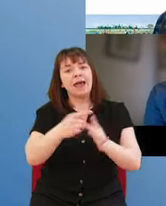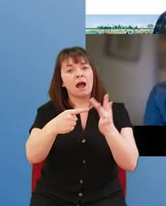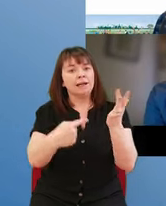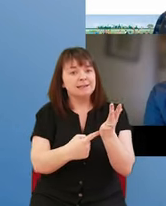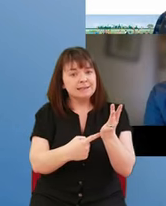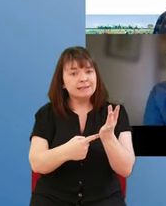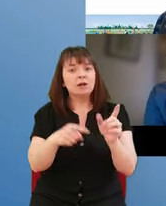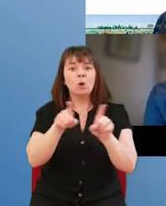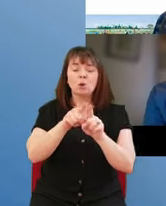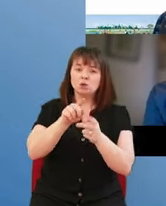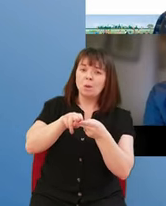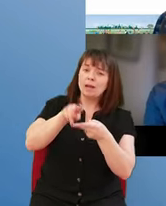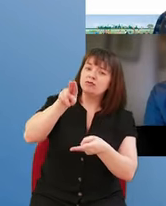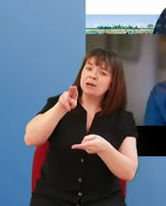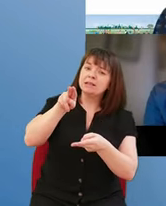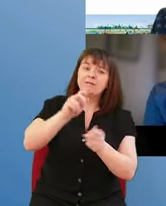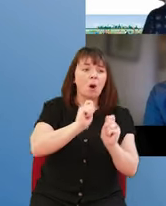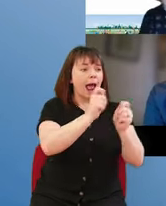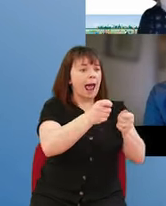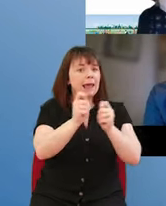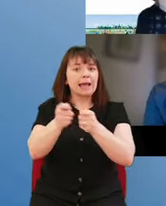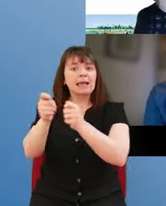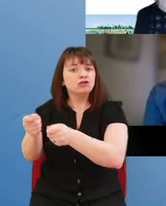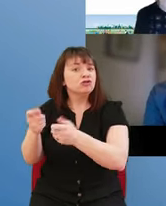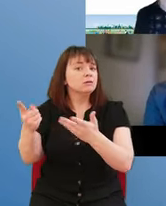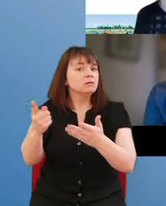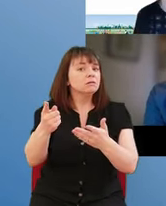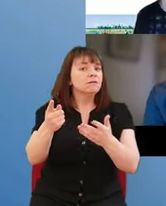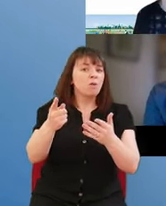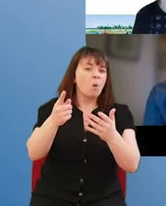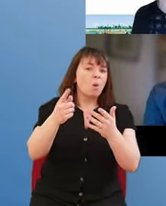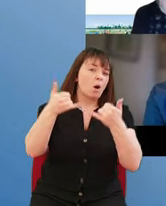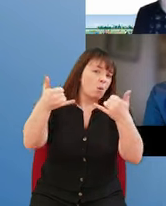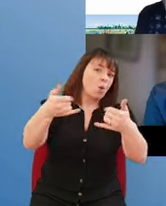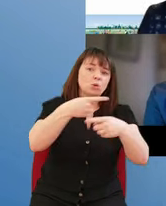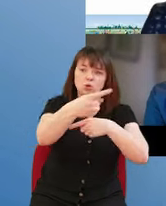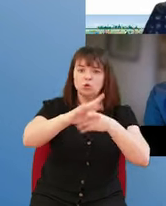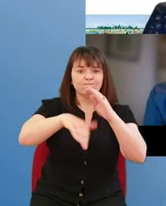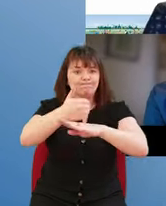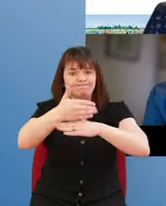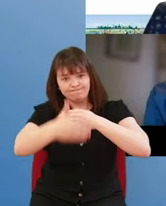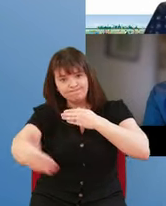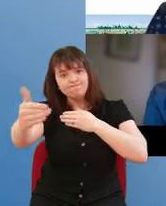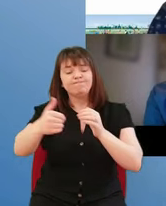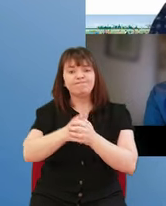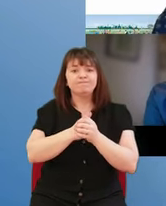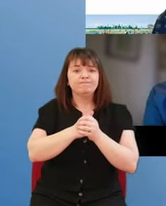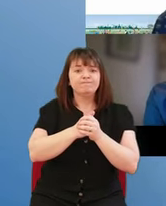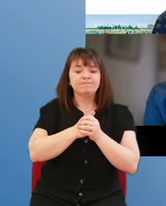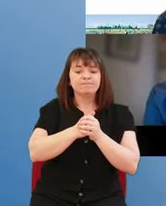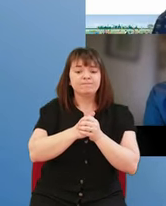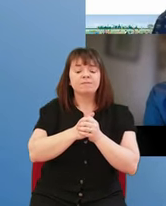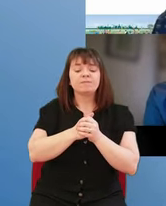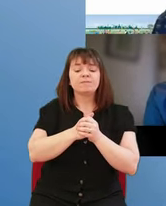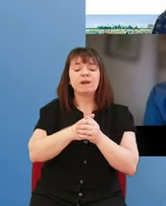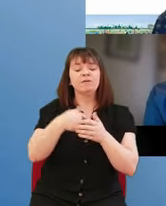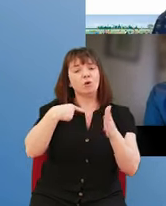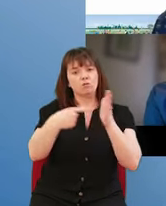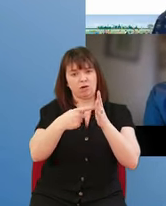with the winter access fund that I mentioned previously. So allocation for this is to be received retrospectively and will offset